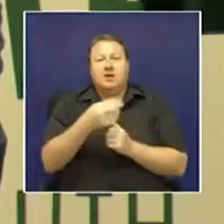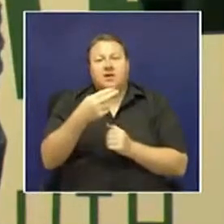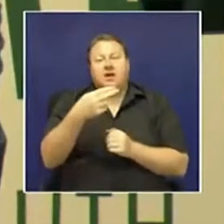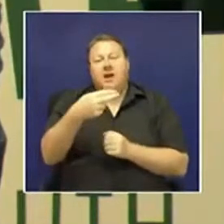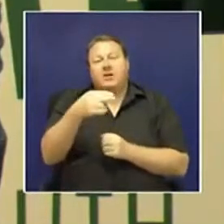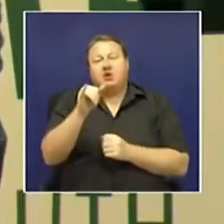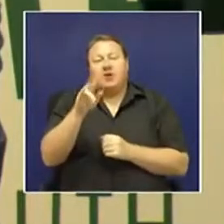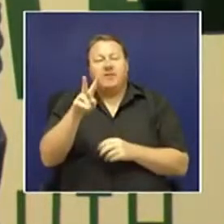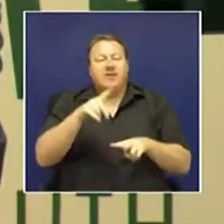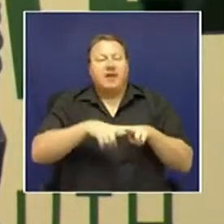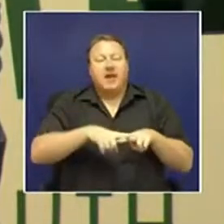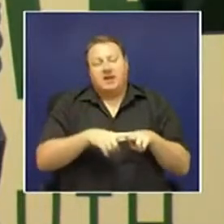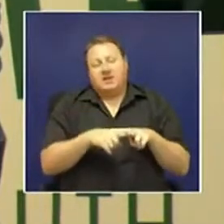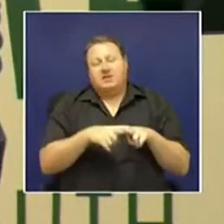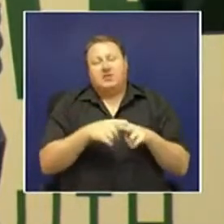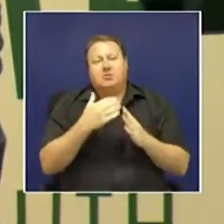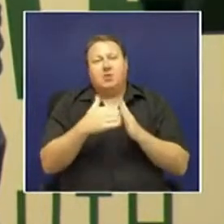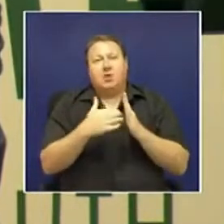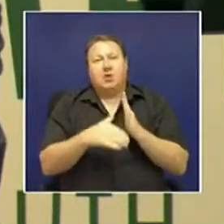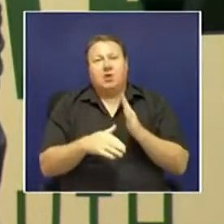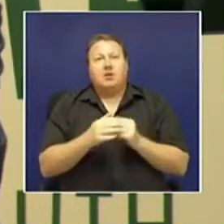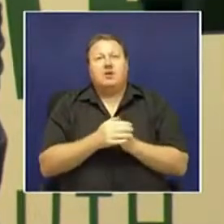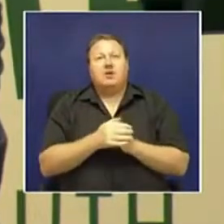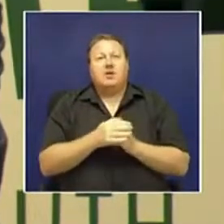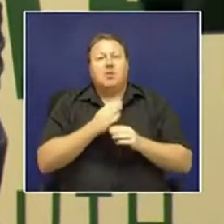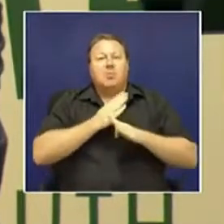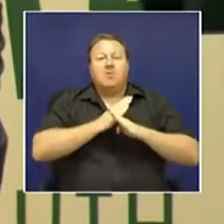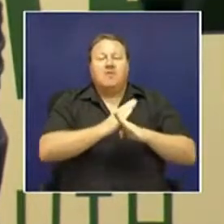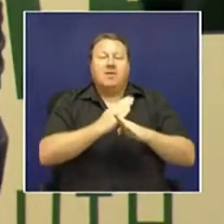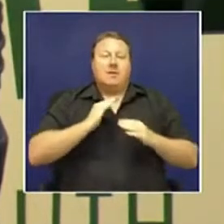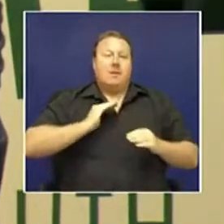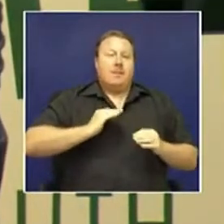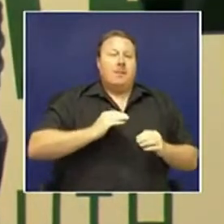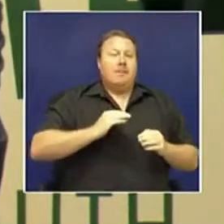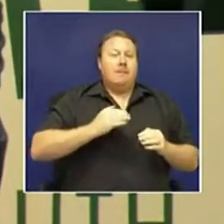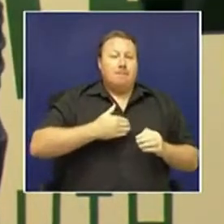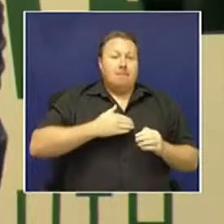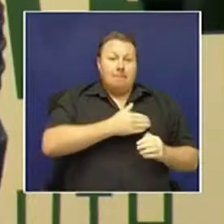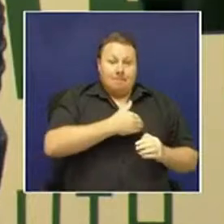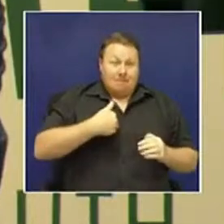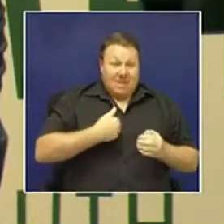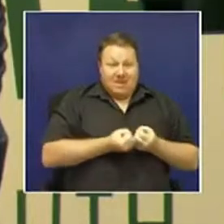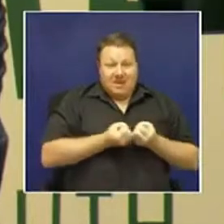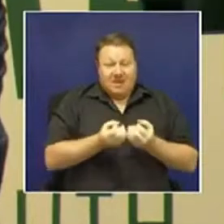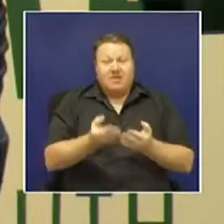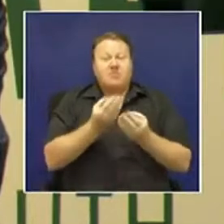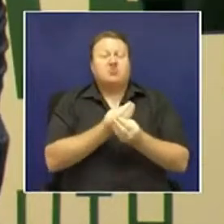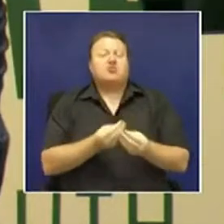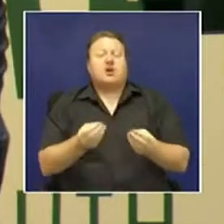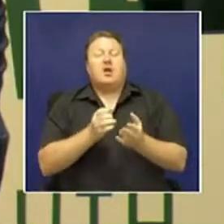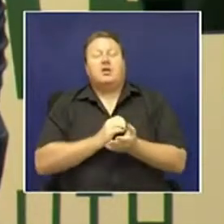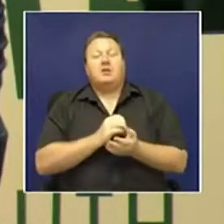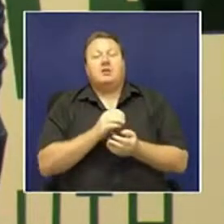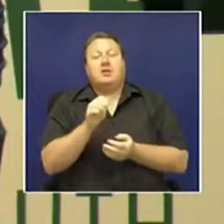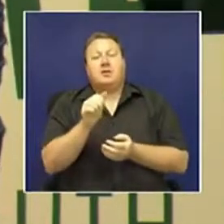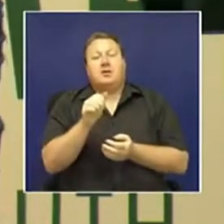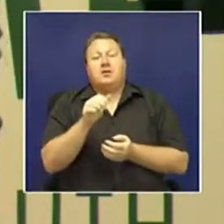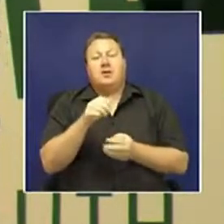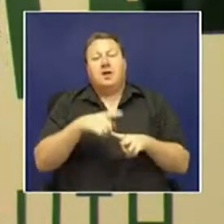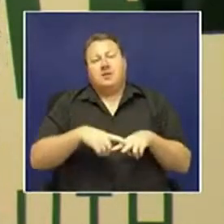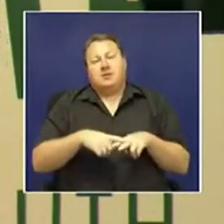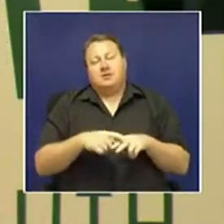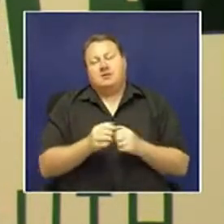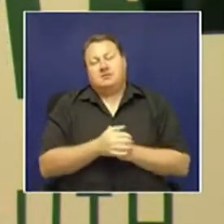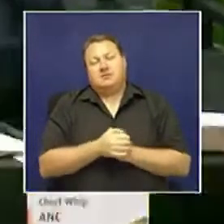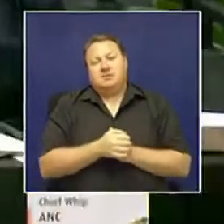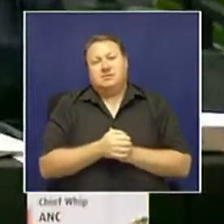program, such as the prevention of mother-to-child transmission and the provision of antiretroviral drugs. That 26